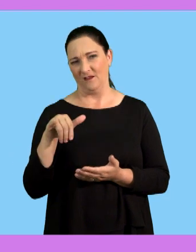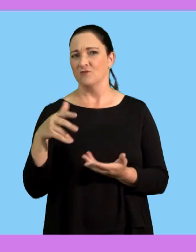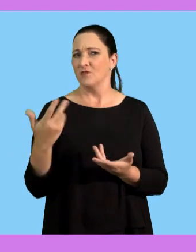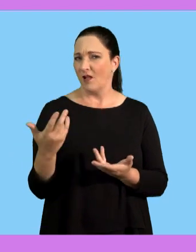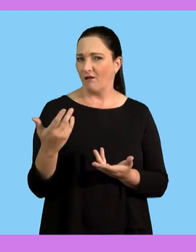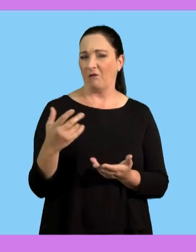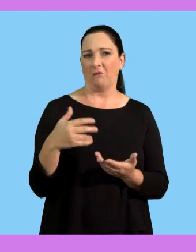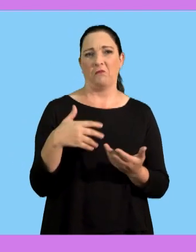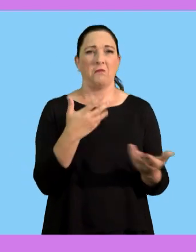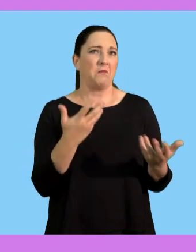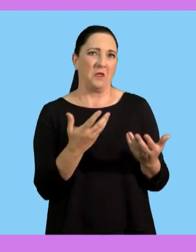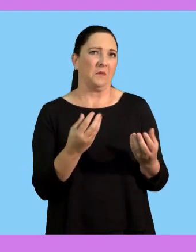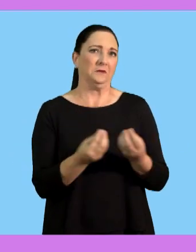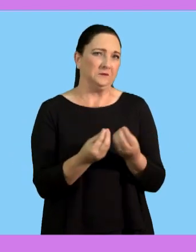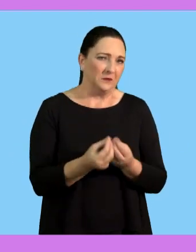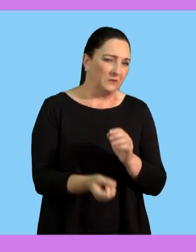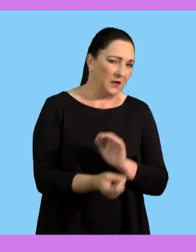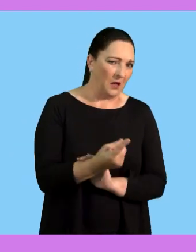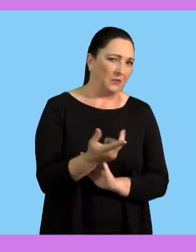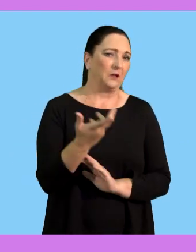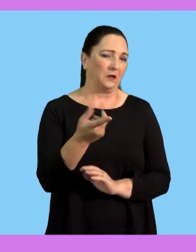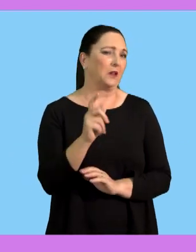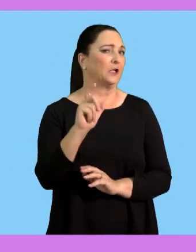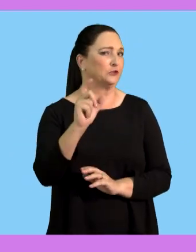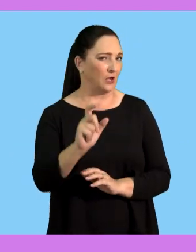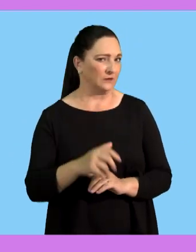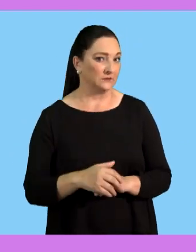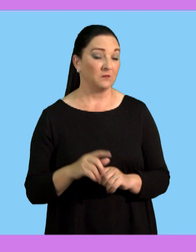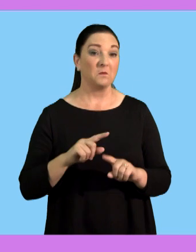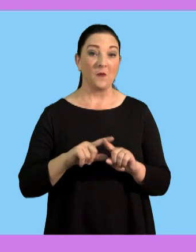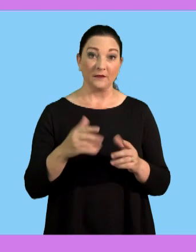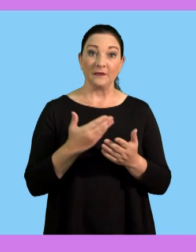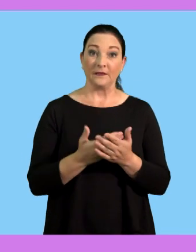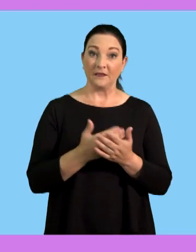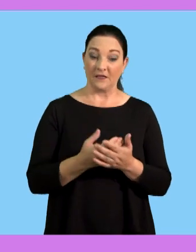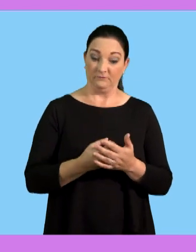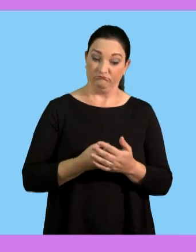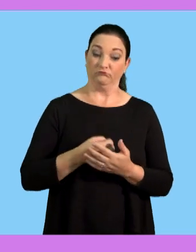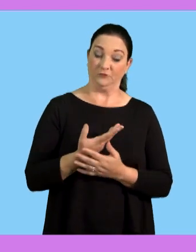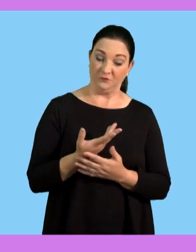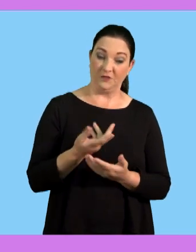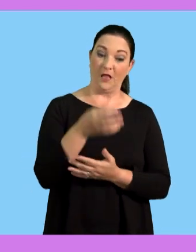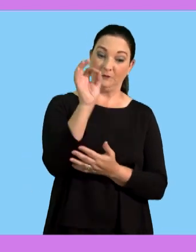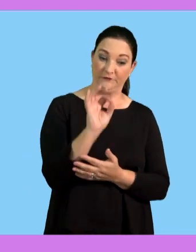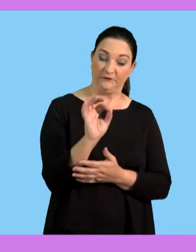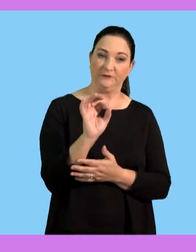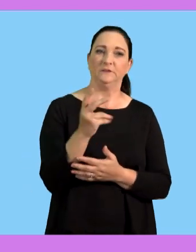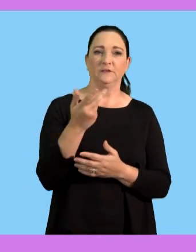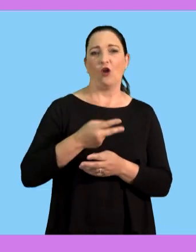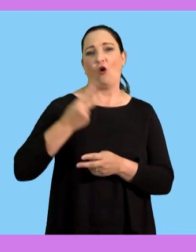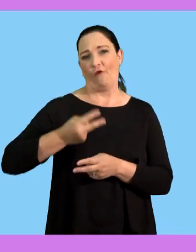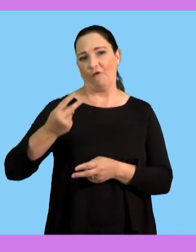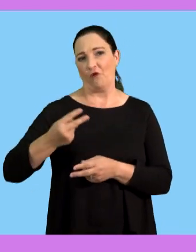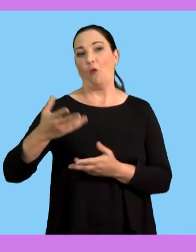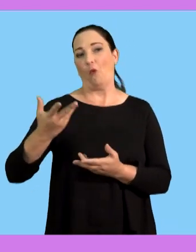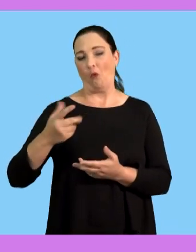So basically the chance of something happening, right? And then it can be expressed as a percentage, as a common fraction, or